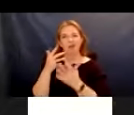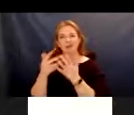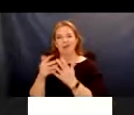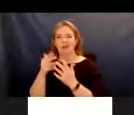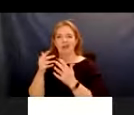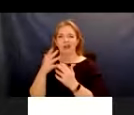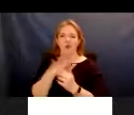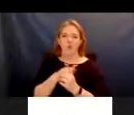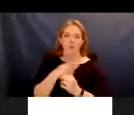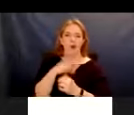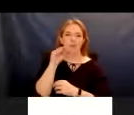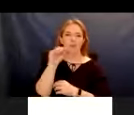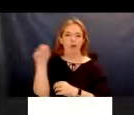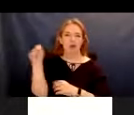hanging moss.